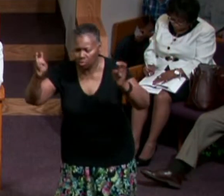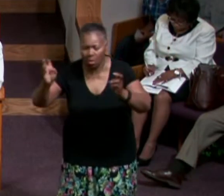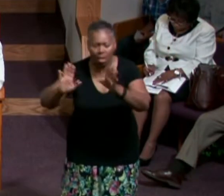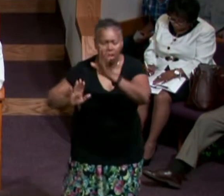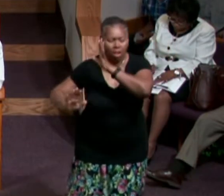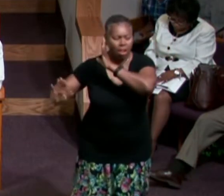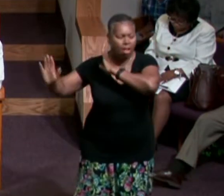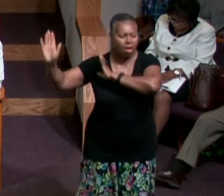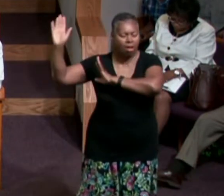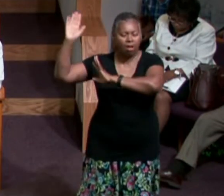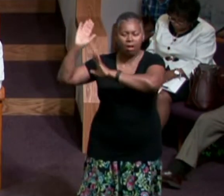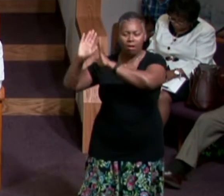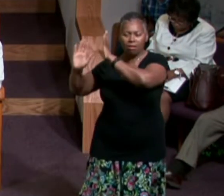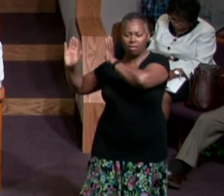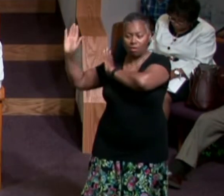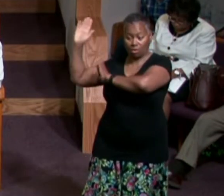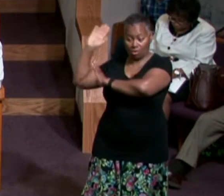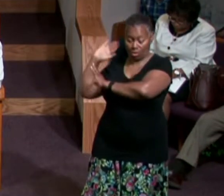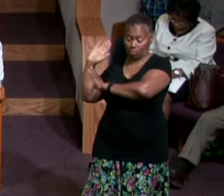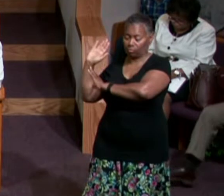Long, long ago,